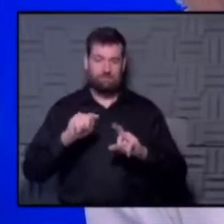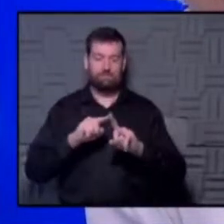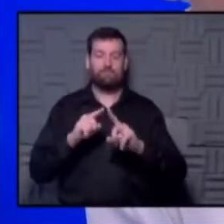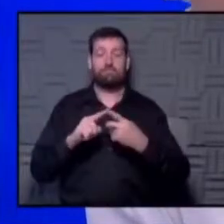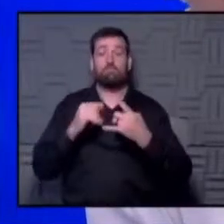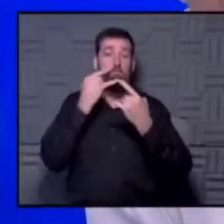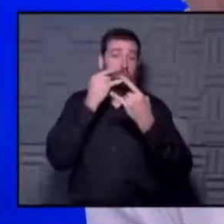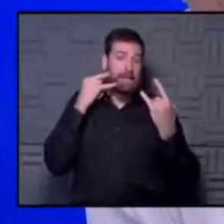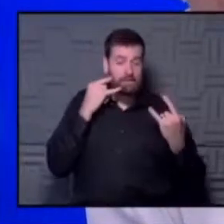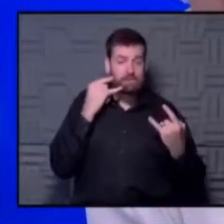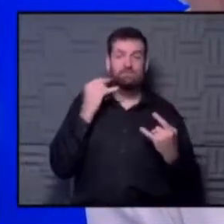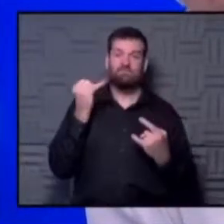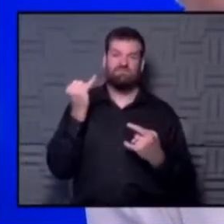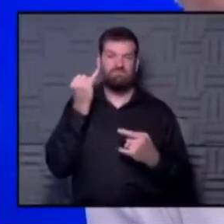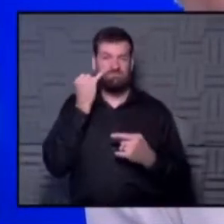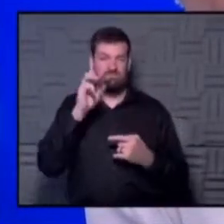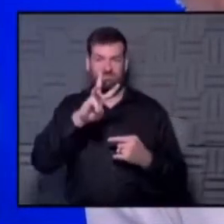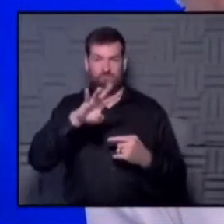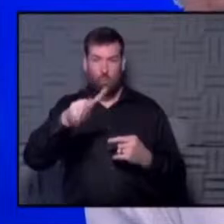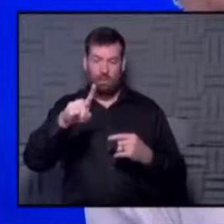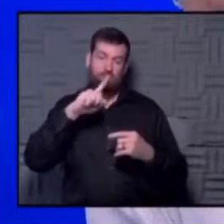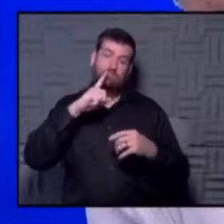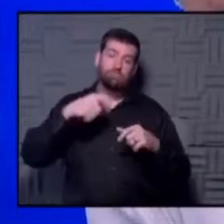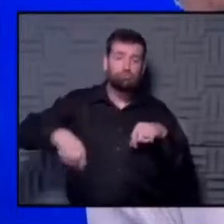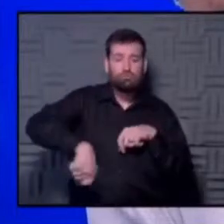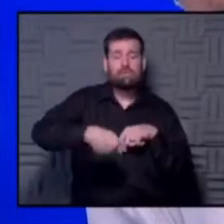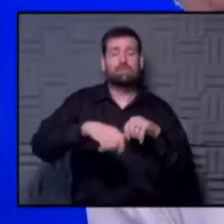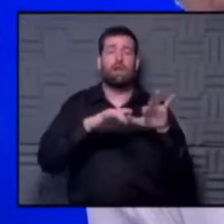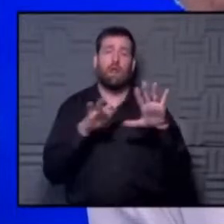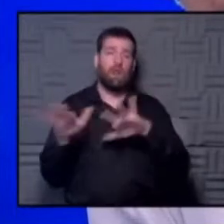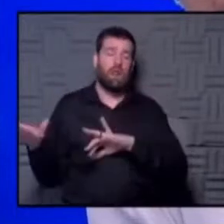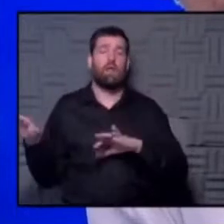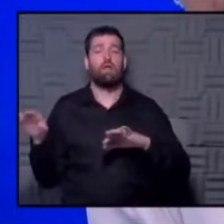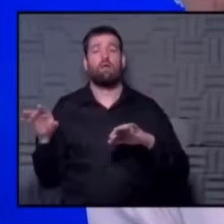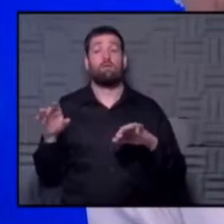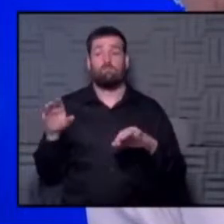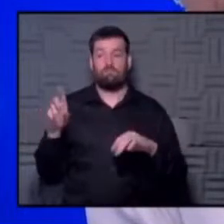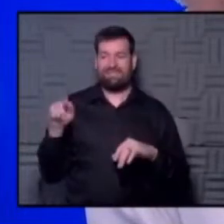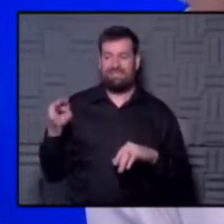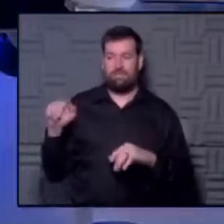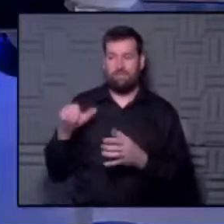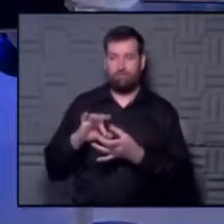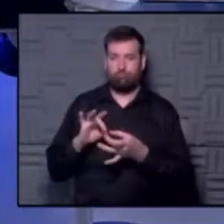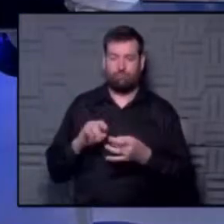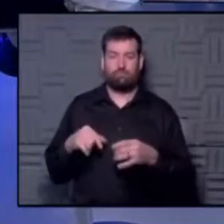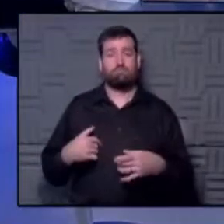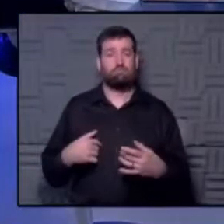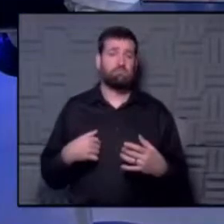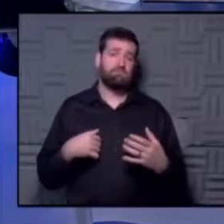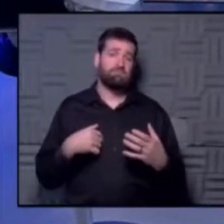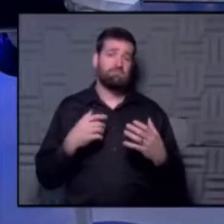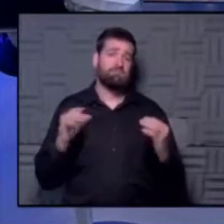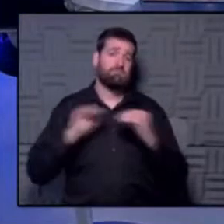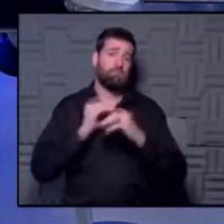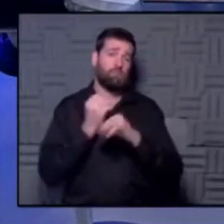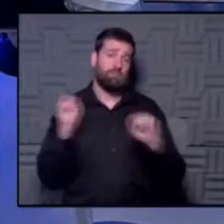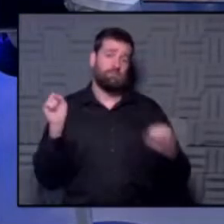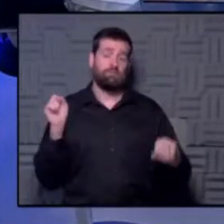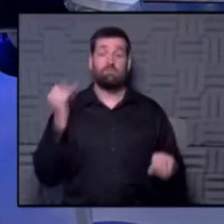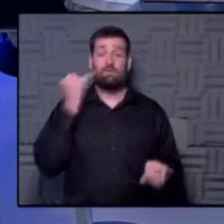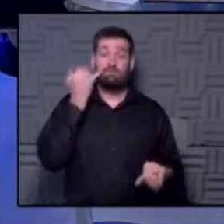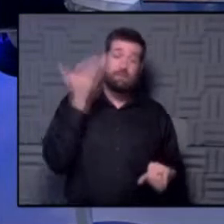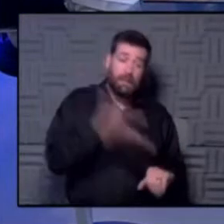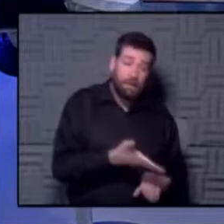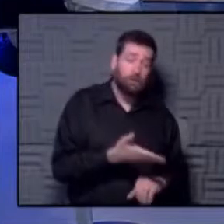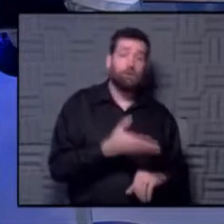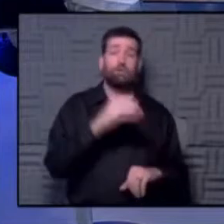you're, especially if you're a wind ensemble, you're probably doing the strings, things like that, as Dana was saying, then I think that's a lot safer. If you're there and